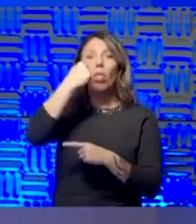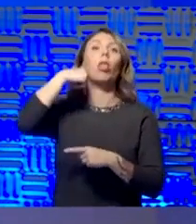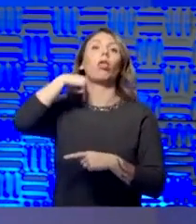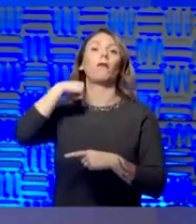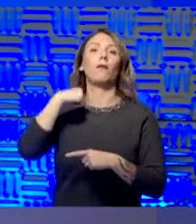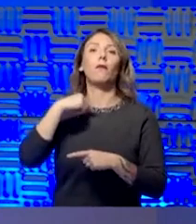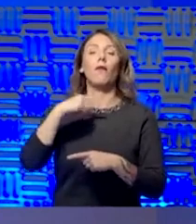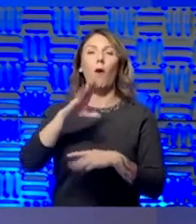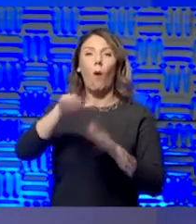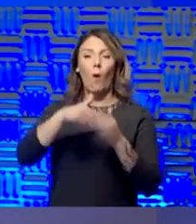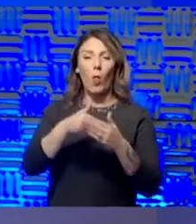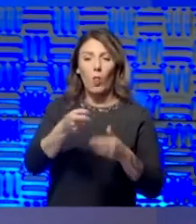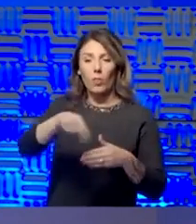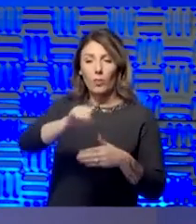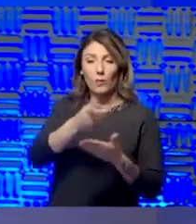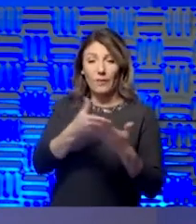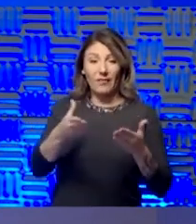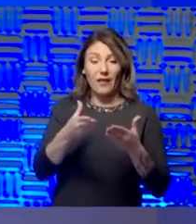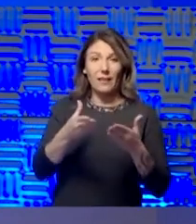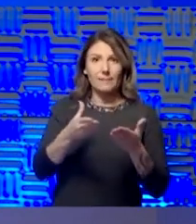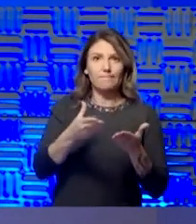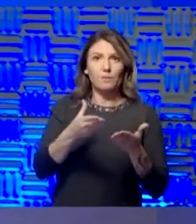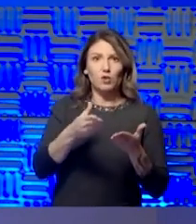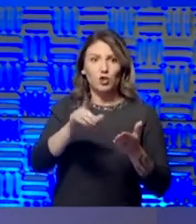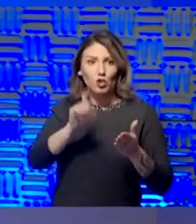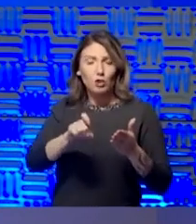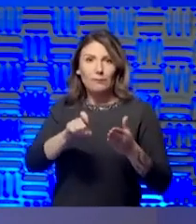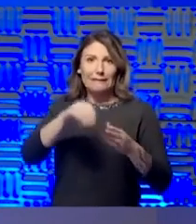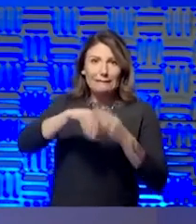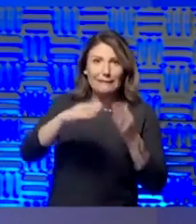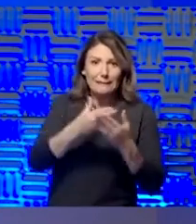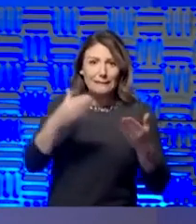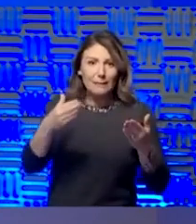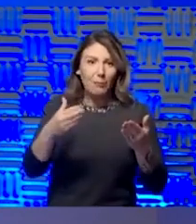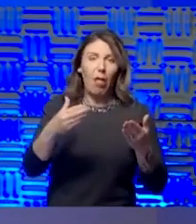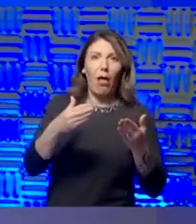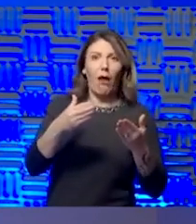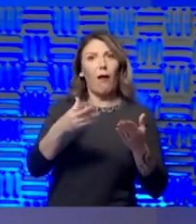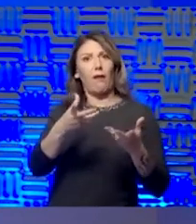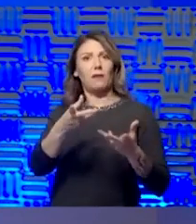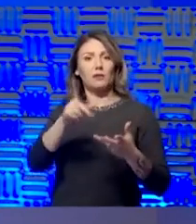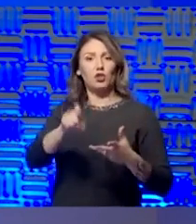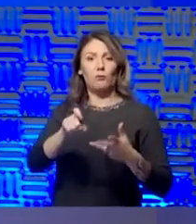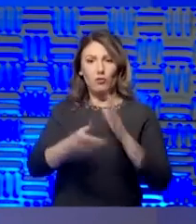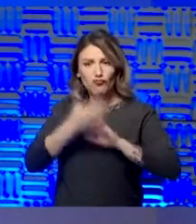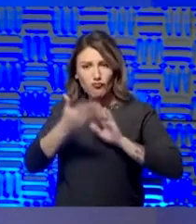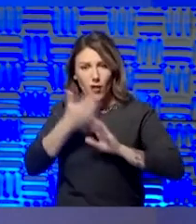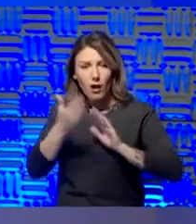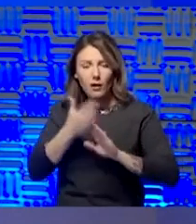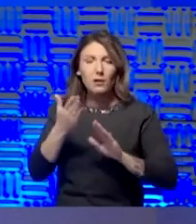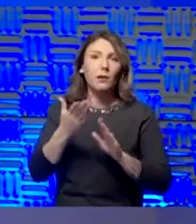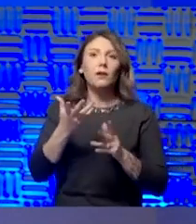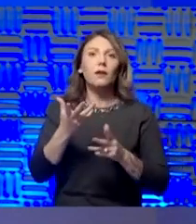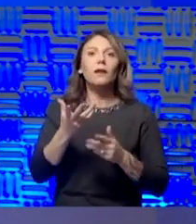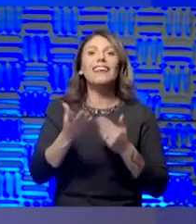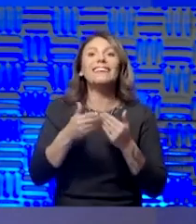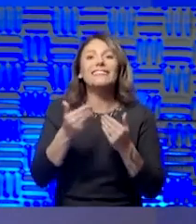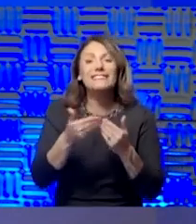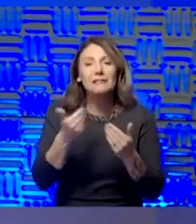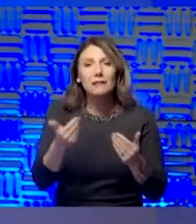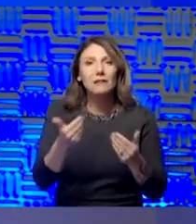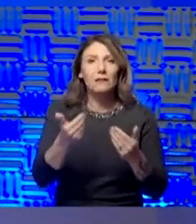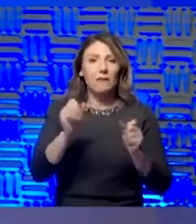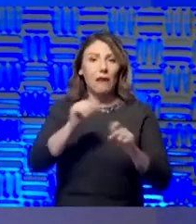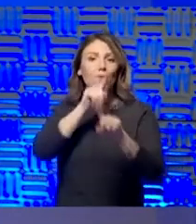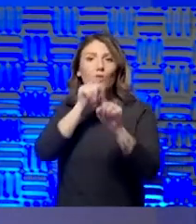in the supply chain should be up and running, so that you are able to more easily, just as a physician, order